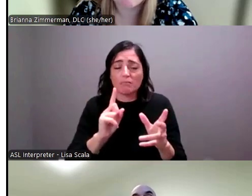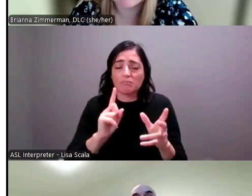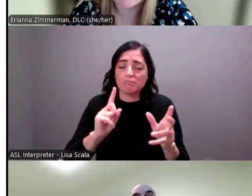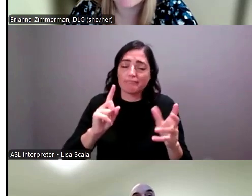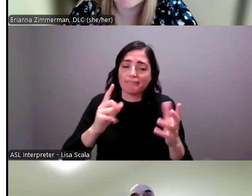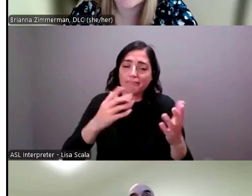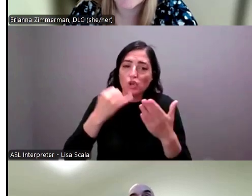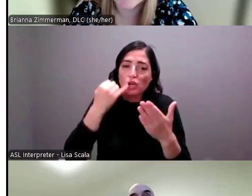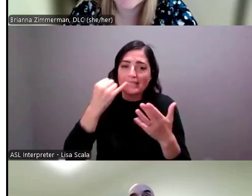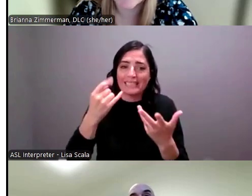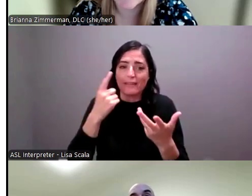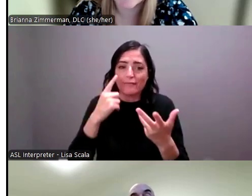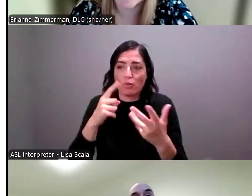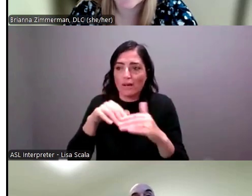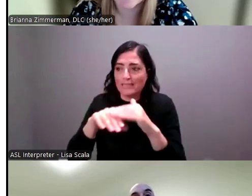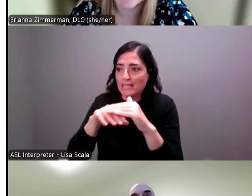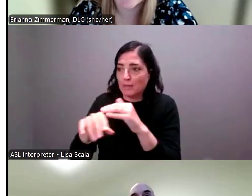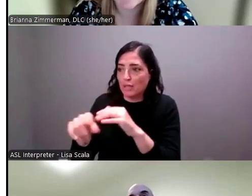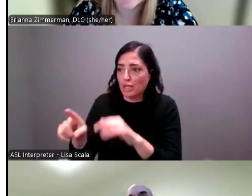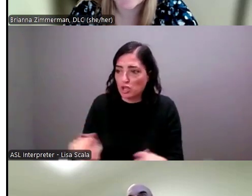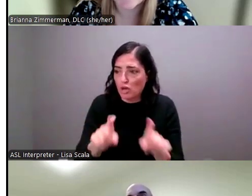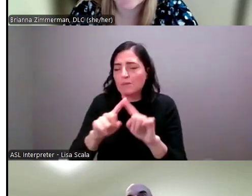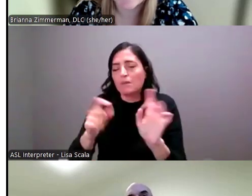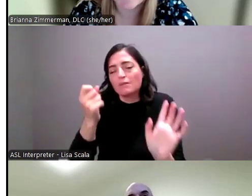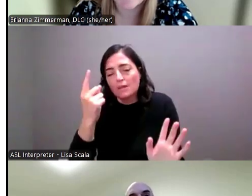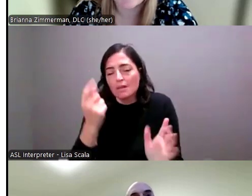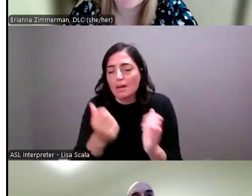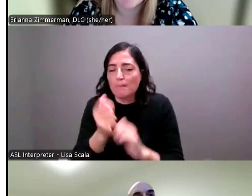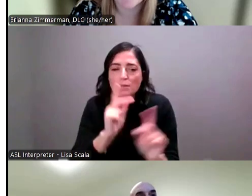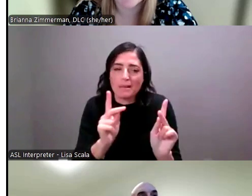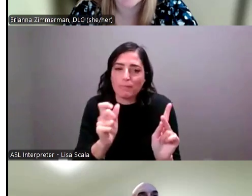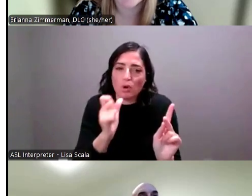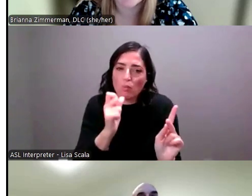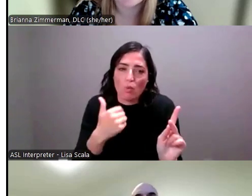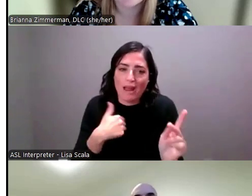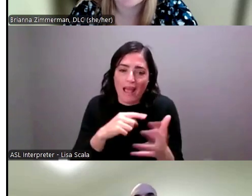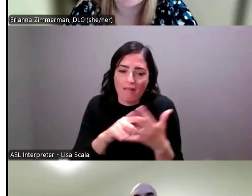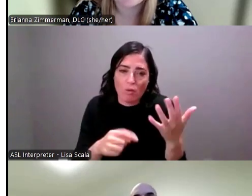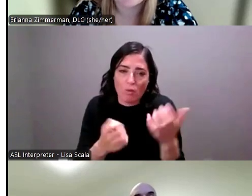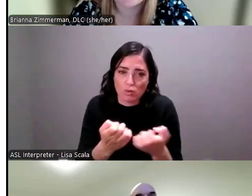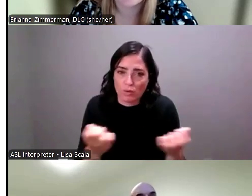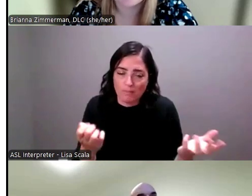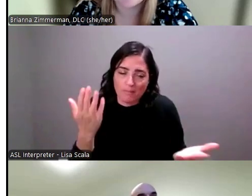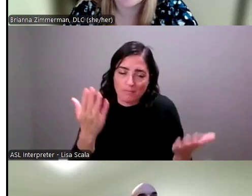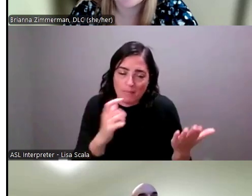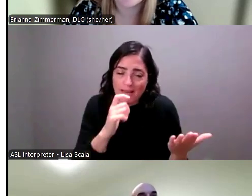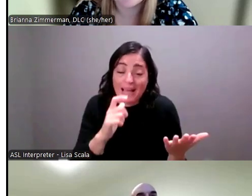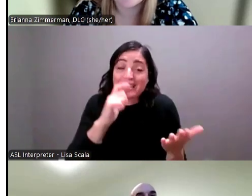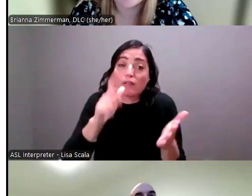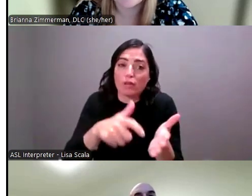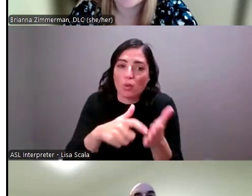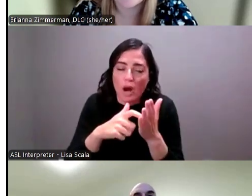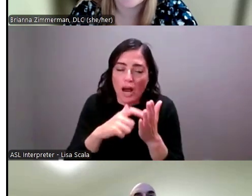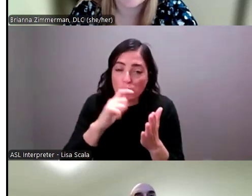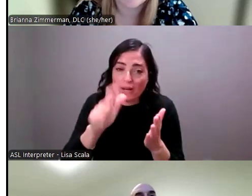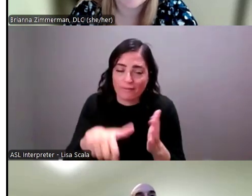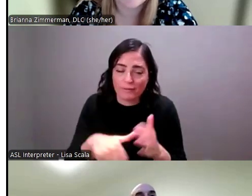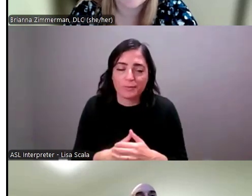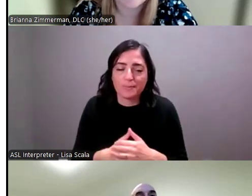performing accessibility surveys, but we understand that most people are not going to have those. So don't think that that's something that's